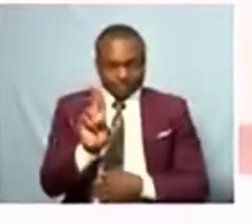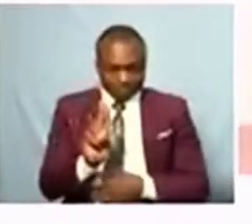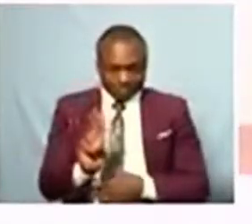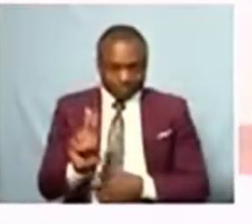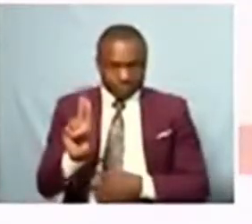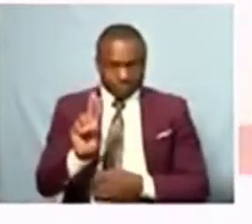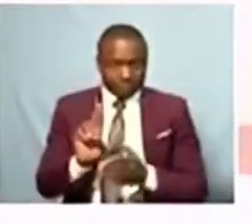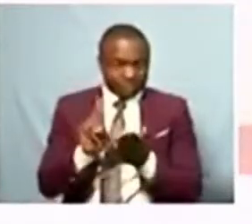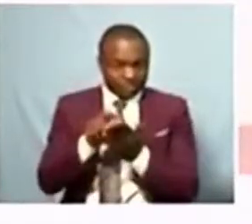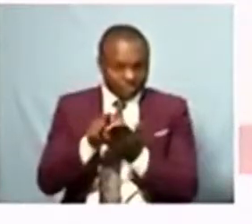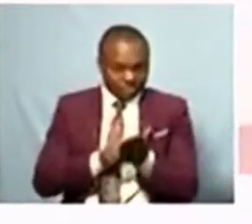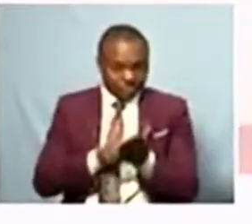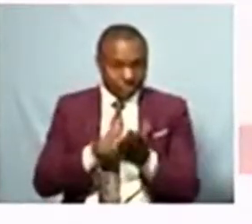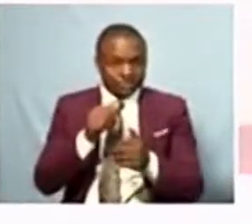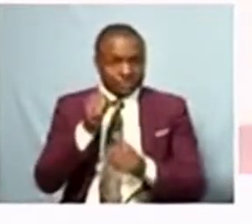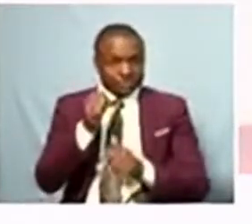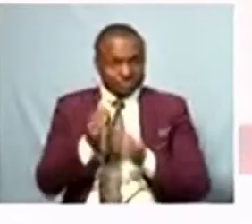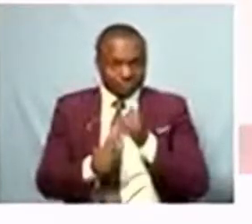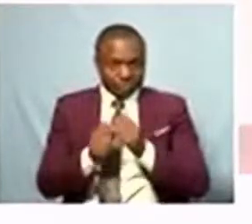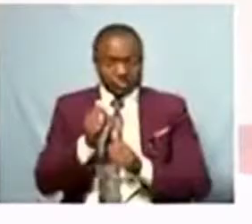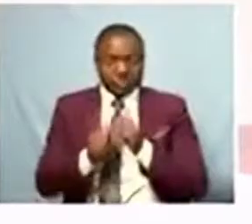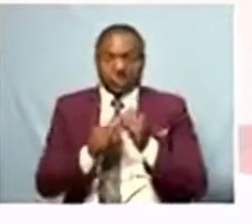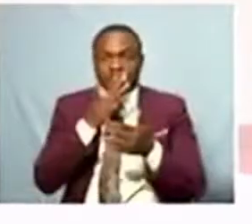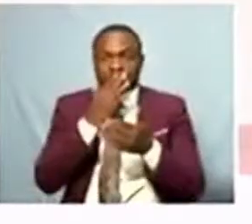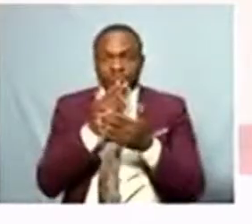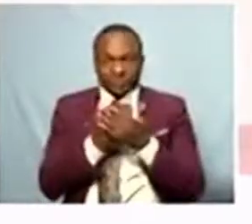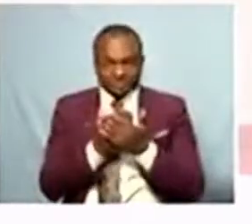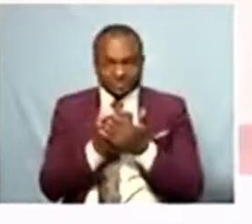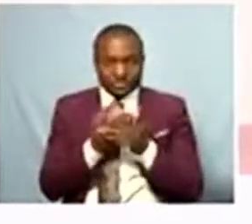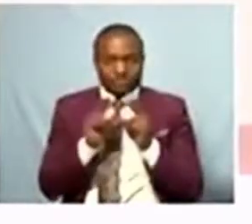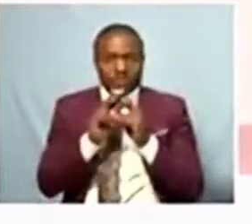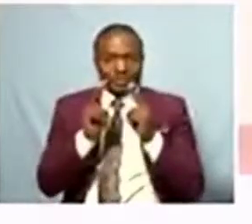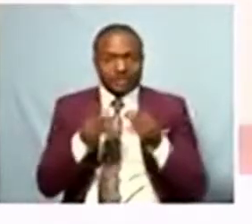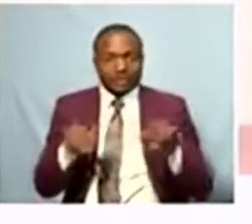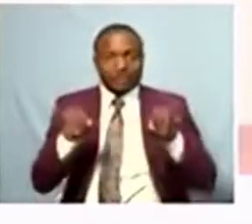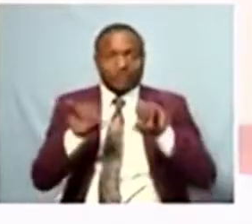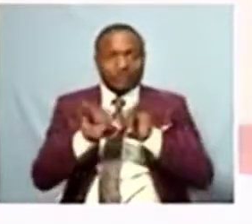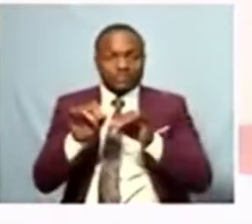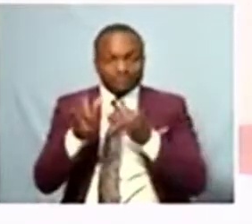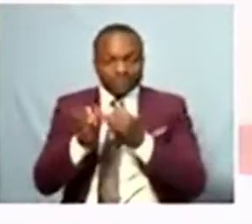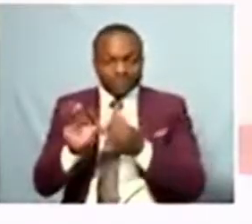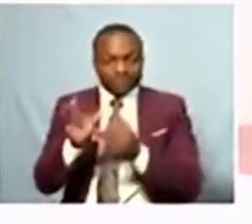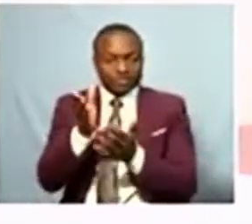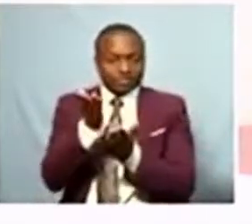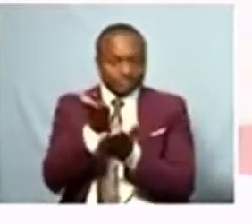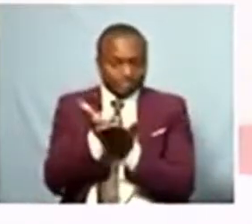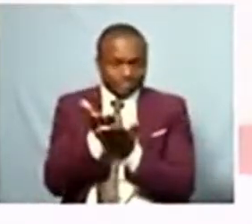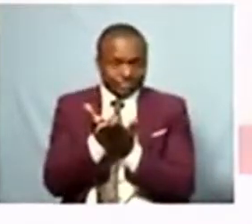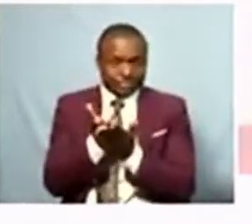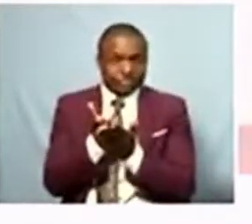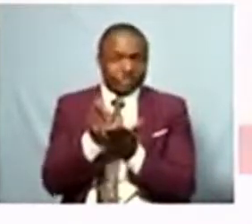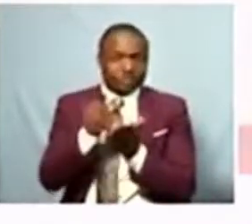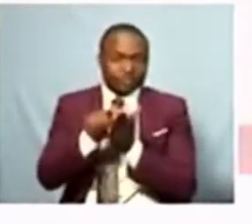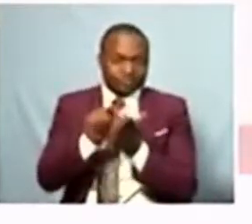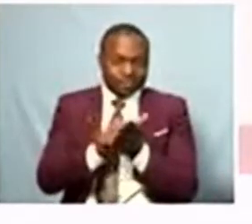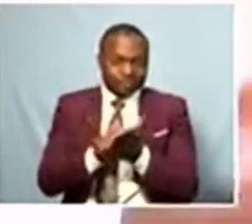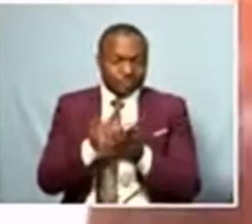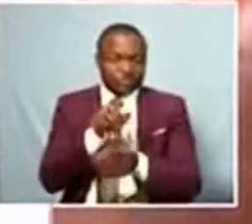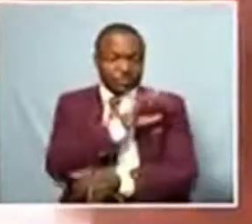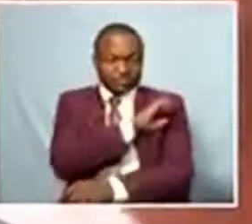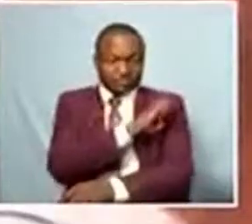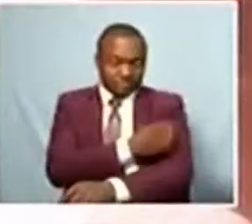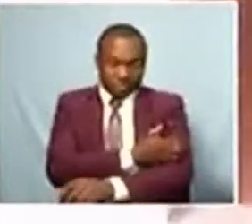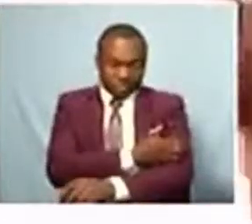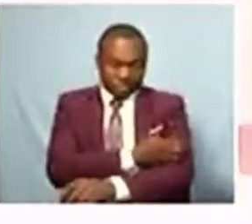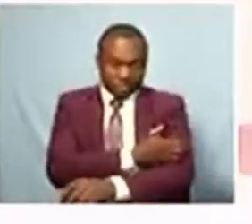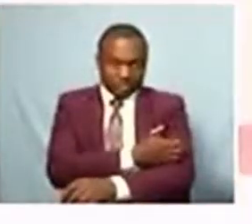mechanism, which is a progressive and vital component of the proposed law. It empowers